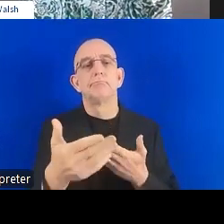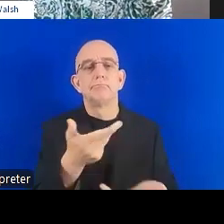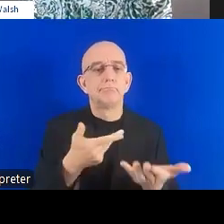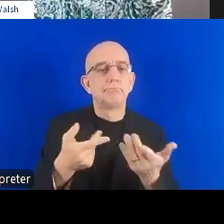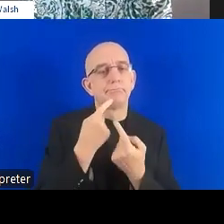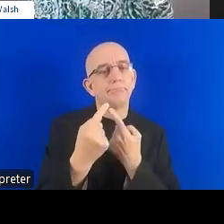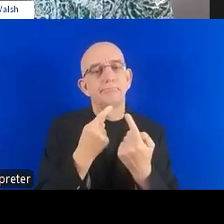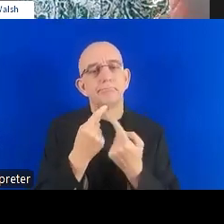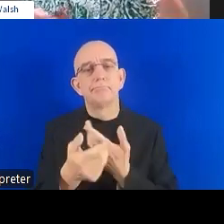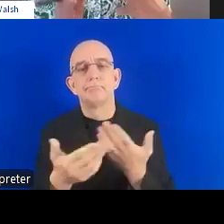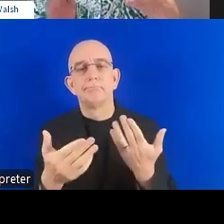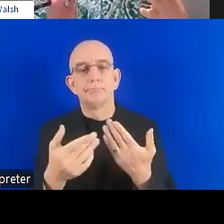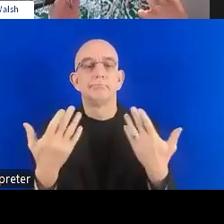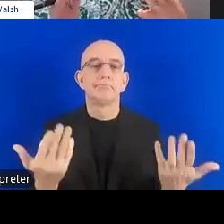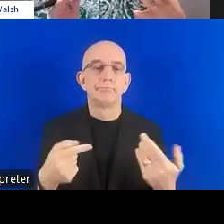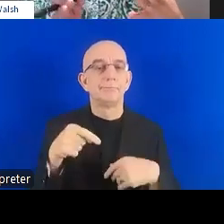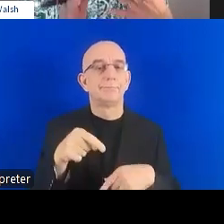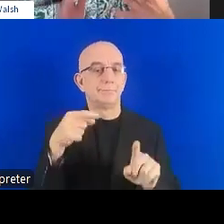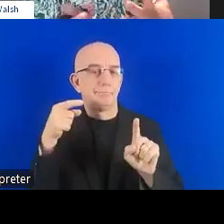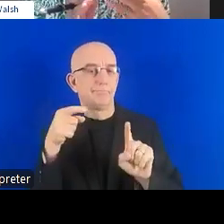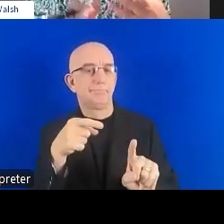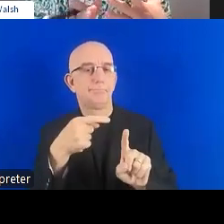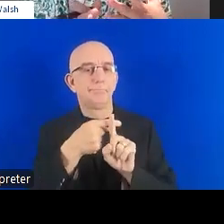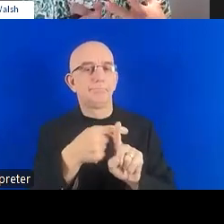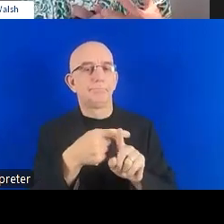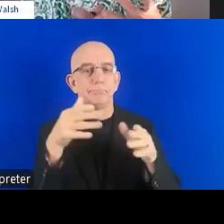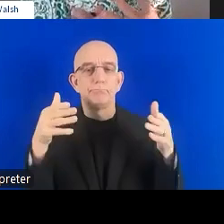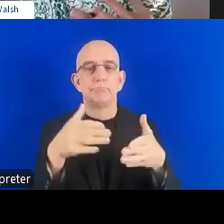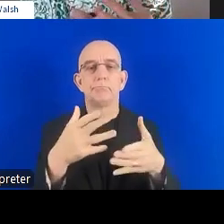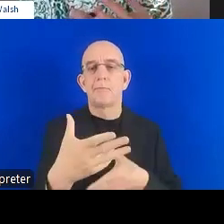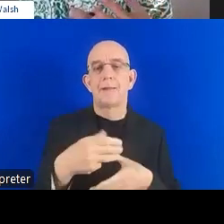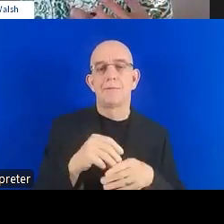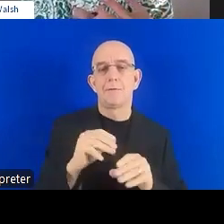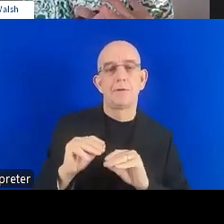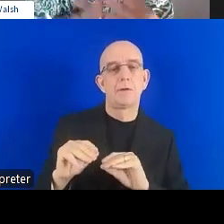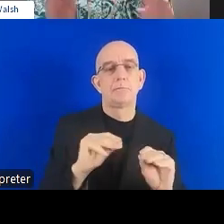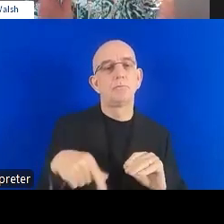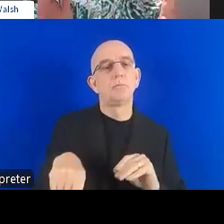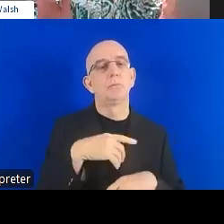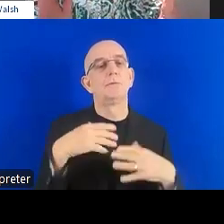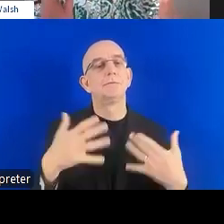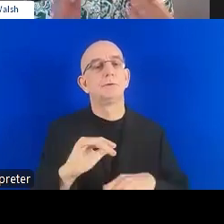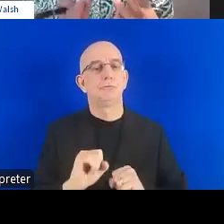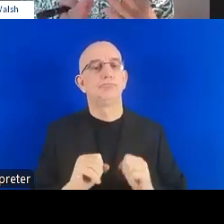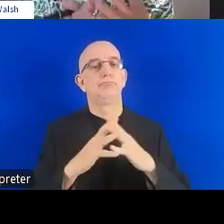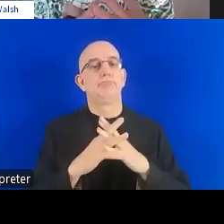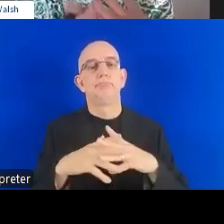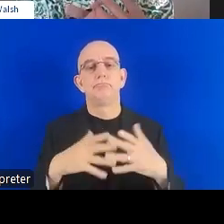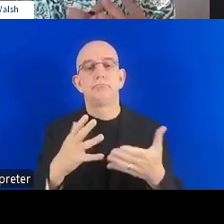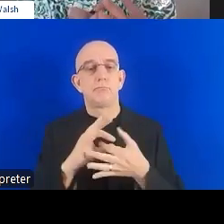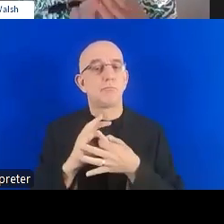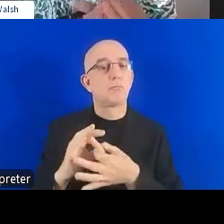inclusive education and co-created 3 learning products. So today, we're here